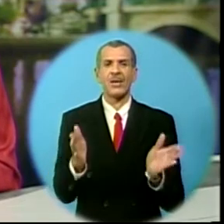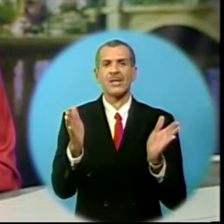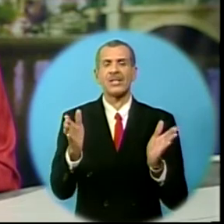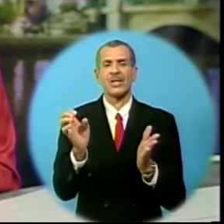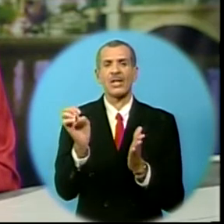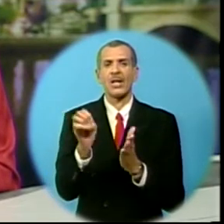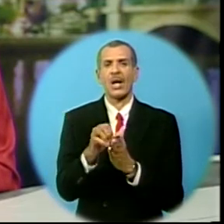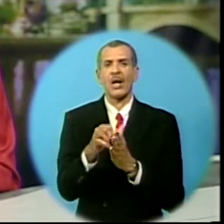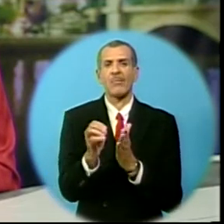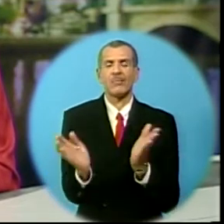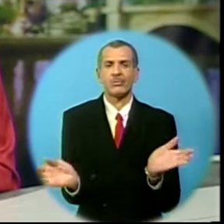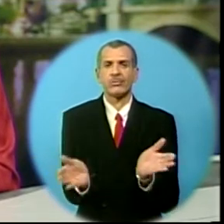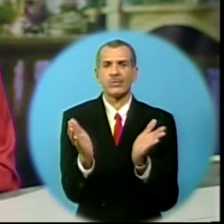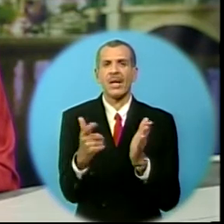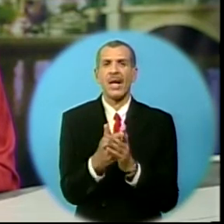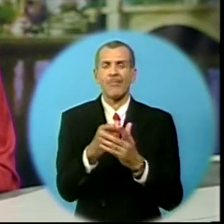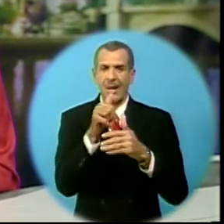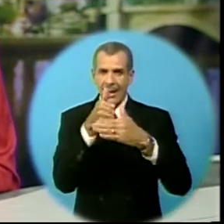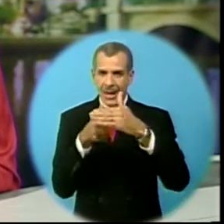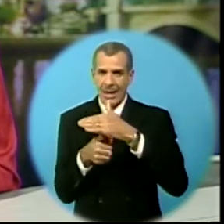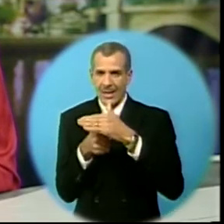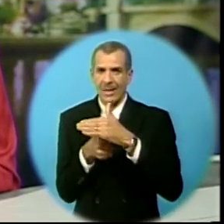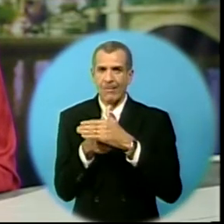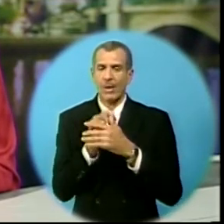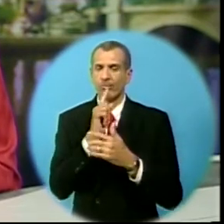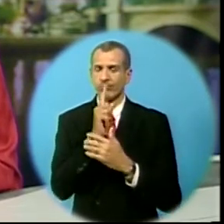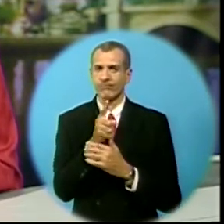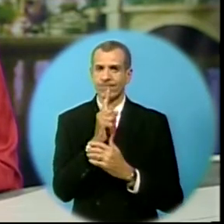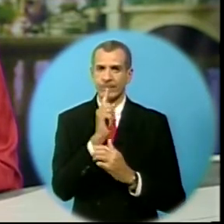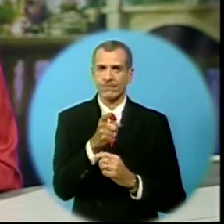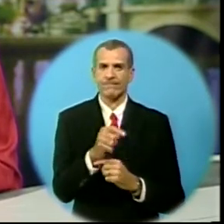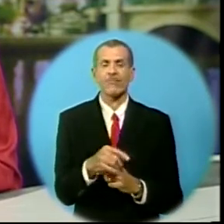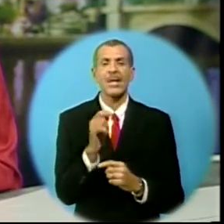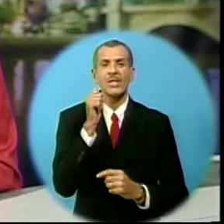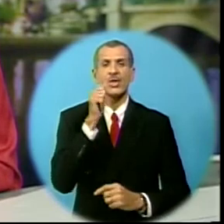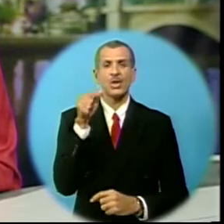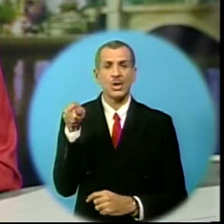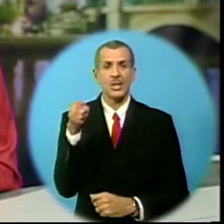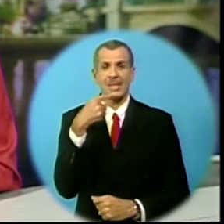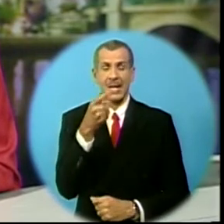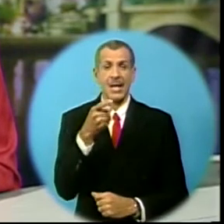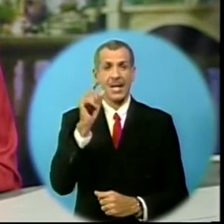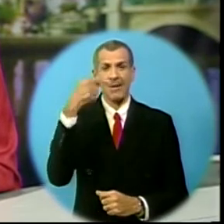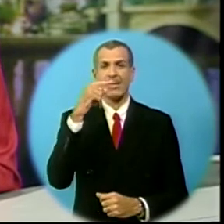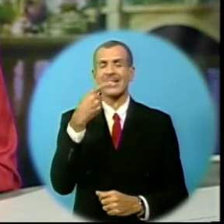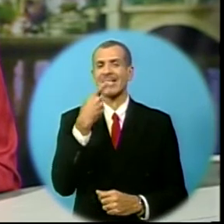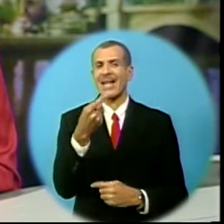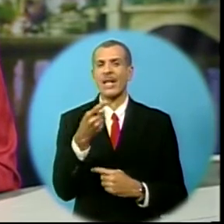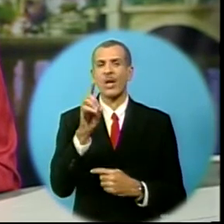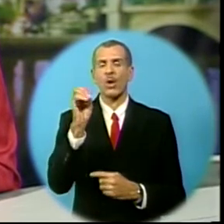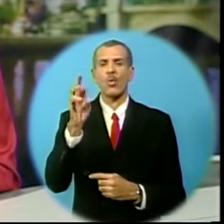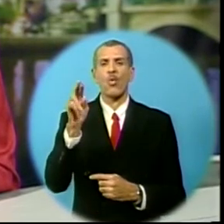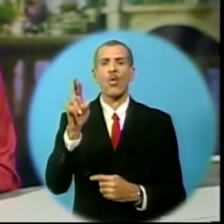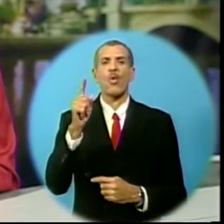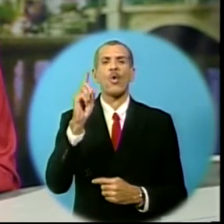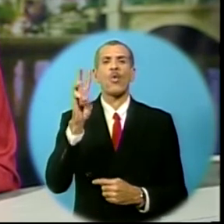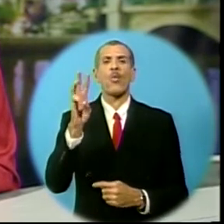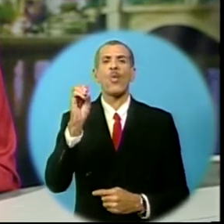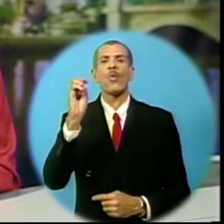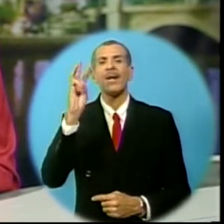economy by hiding and shirking away from the real facts. She said the government also has to tell Dr. Worrell it